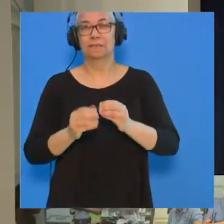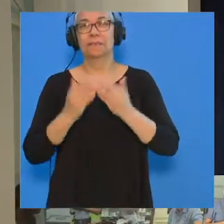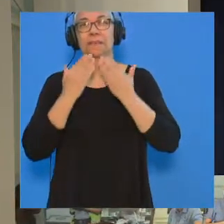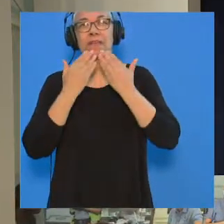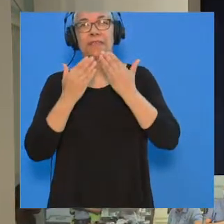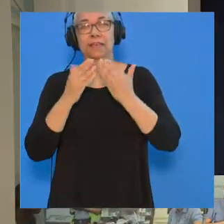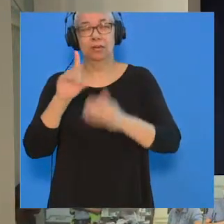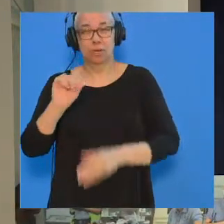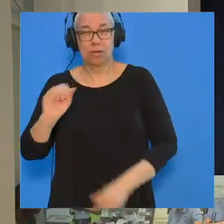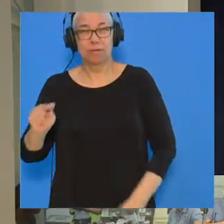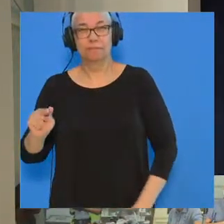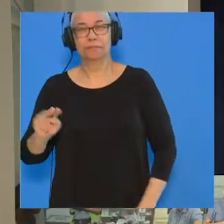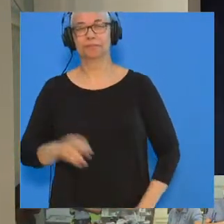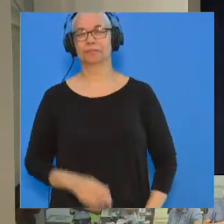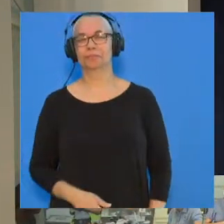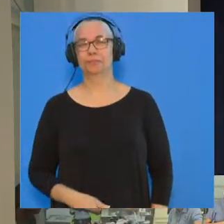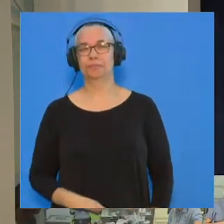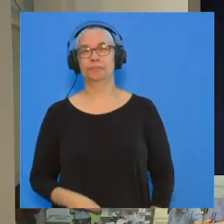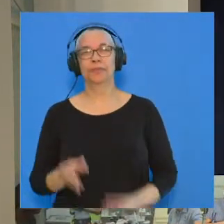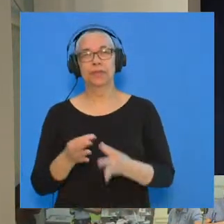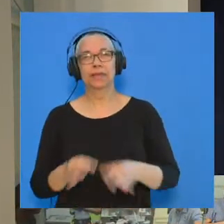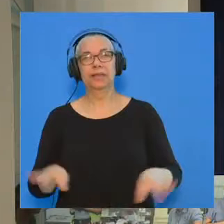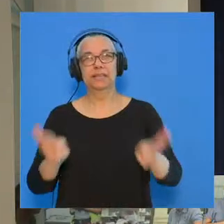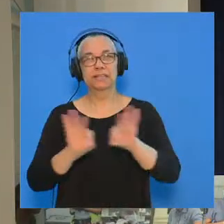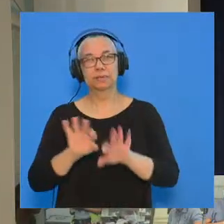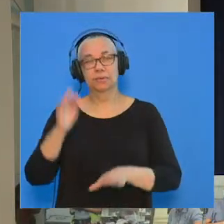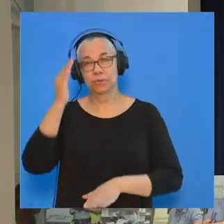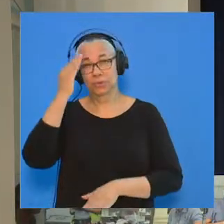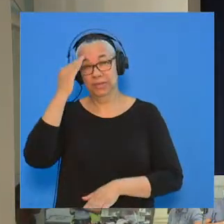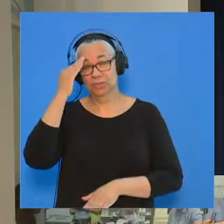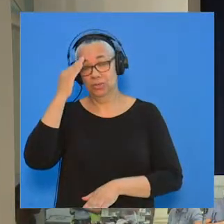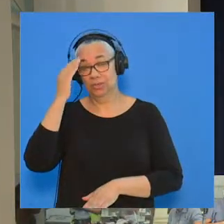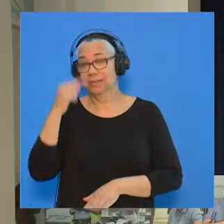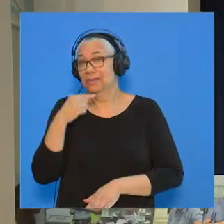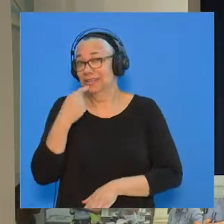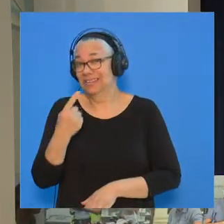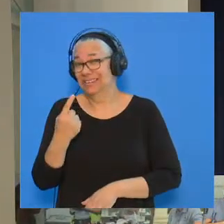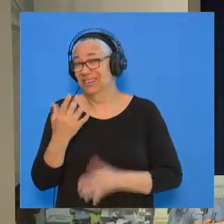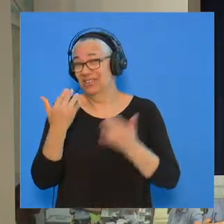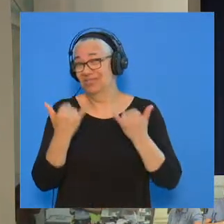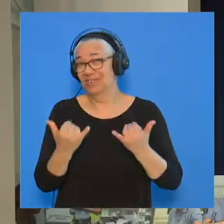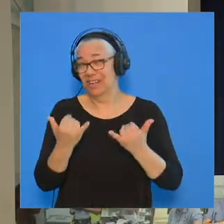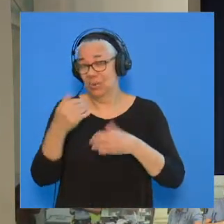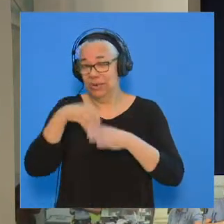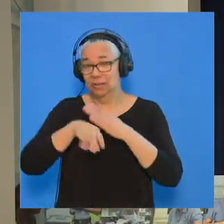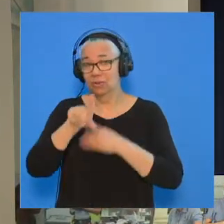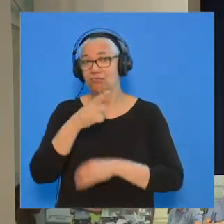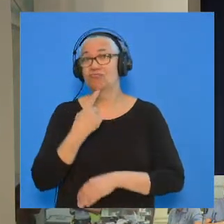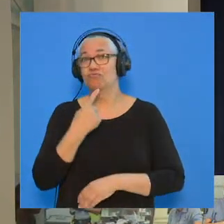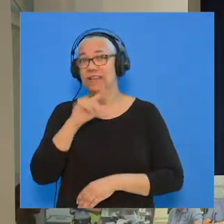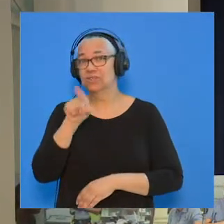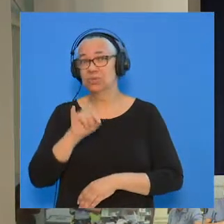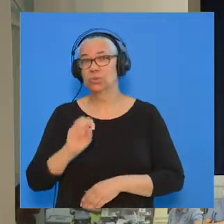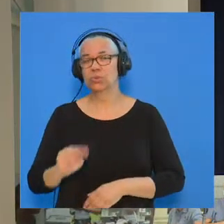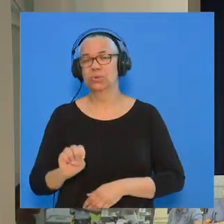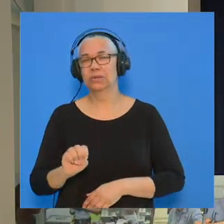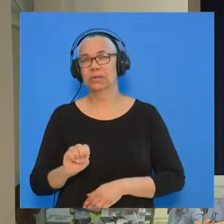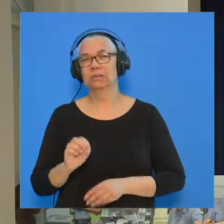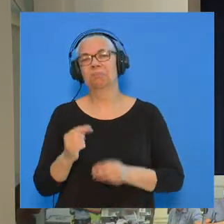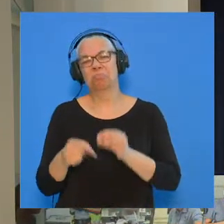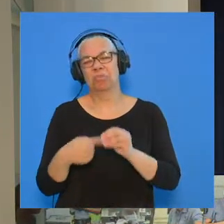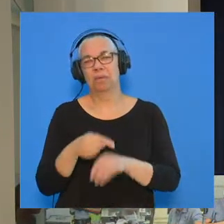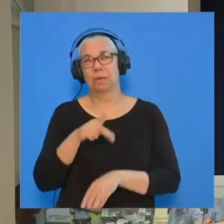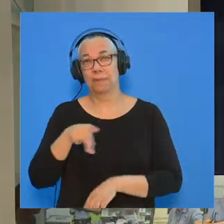I think it's important to note that as you correctly said, we are in the red zone with respect to PPE, and that is